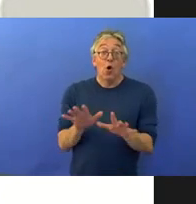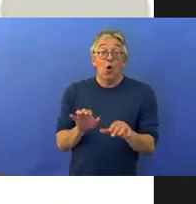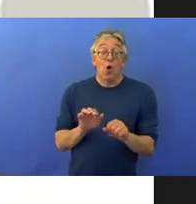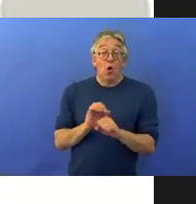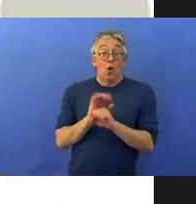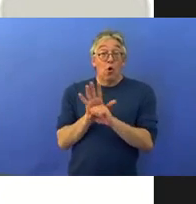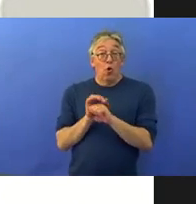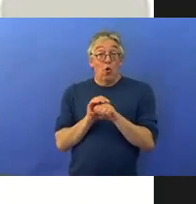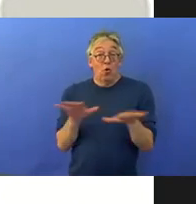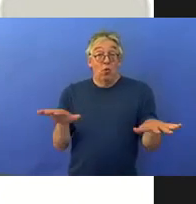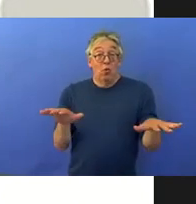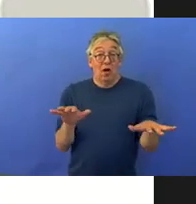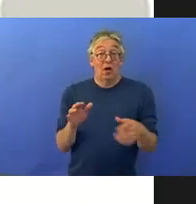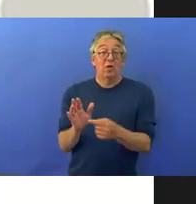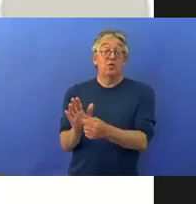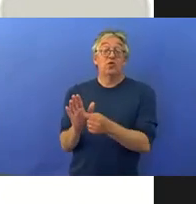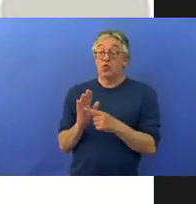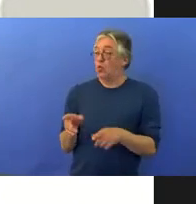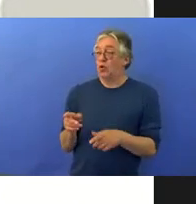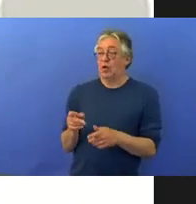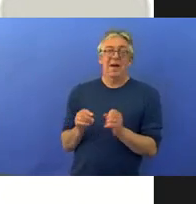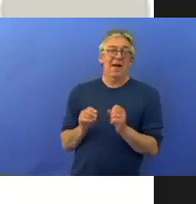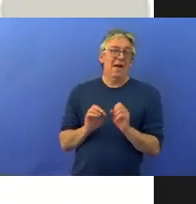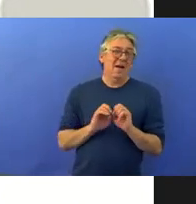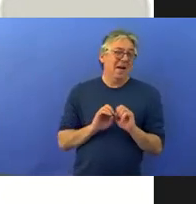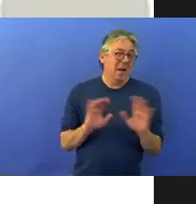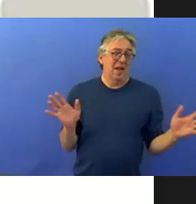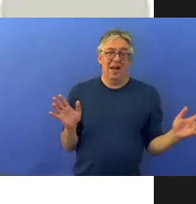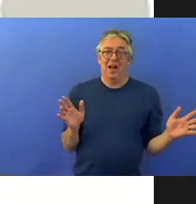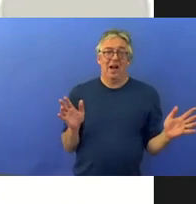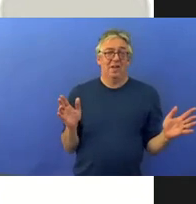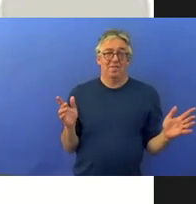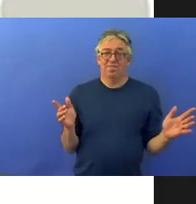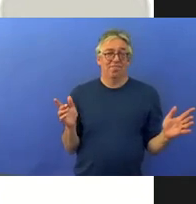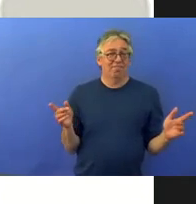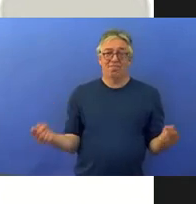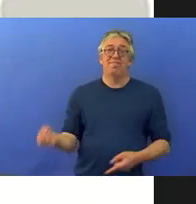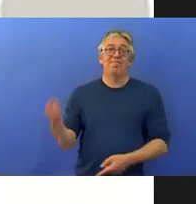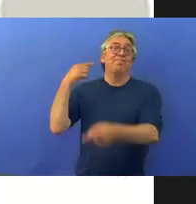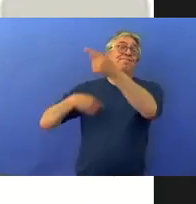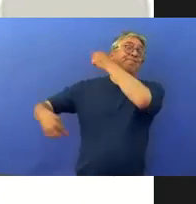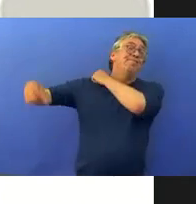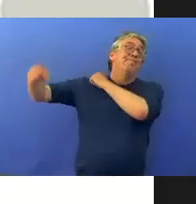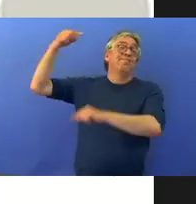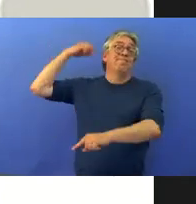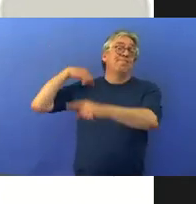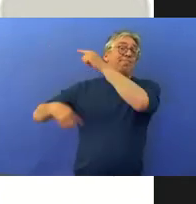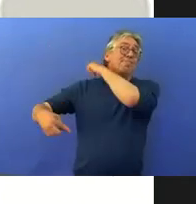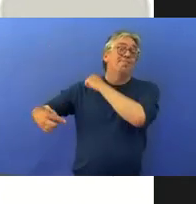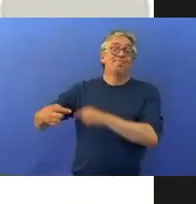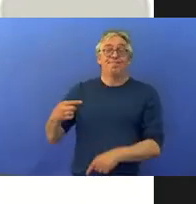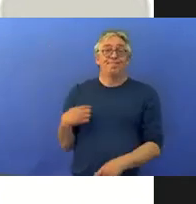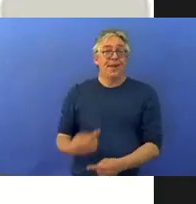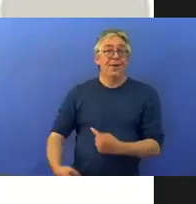risk of reverting to the medical model of disability. We should ensure that as humanity recovers from